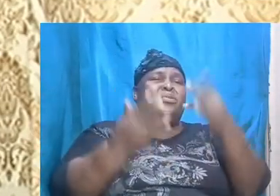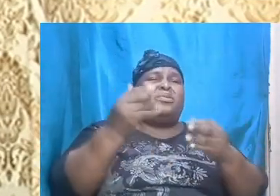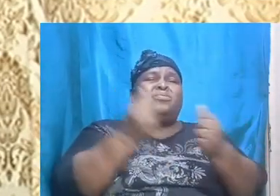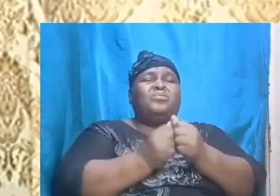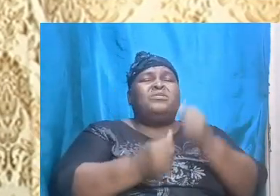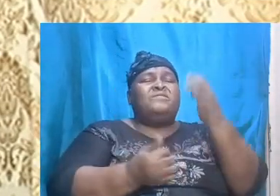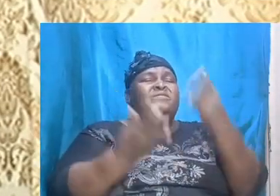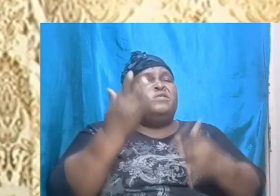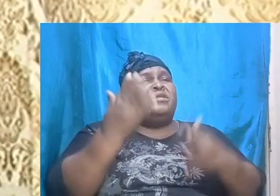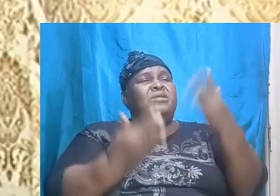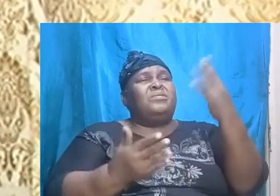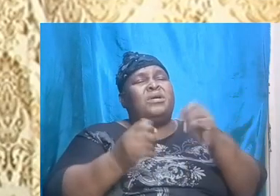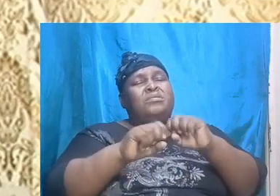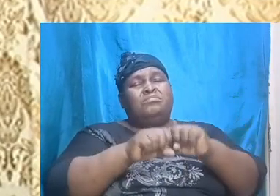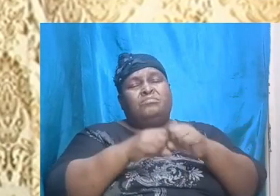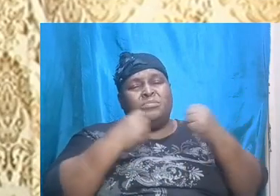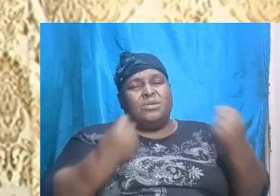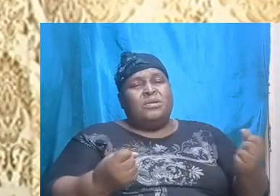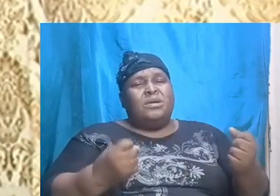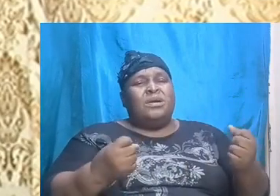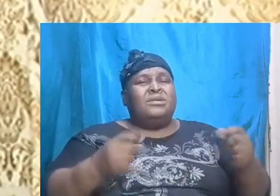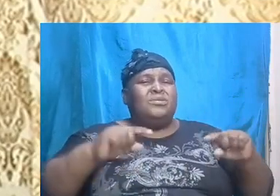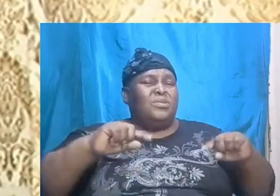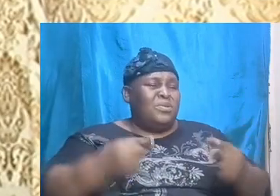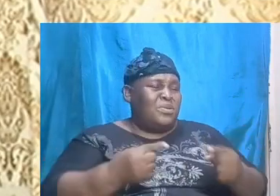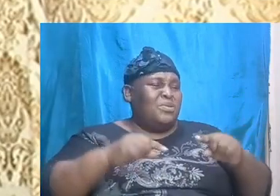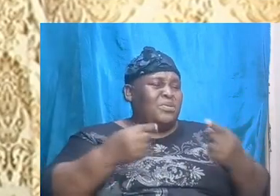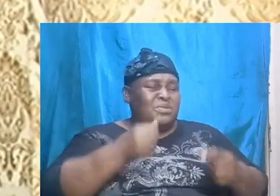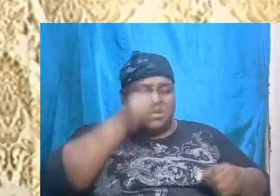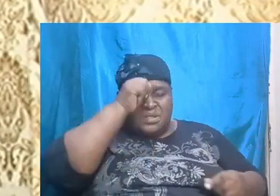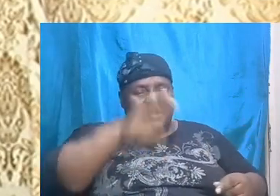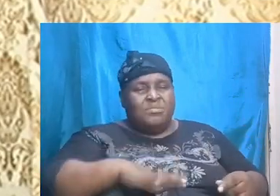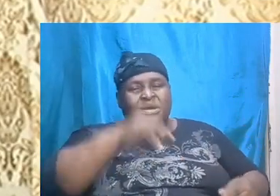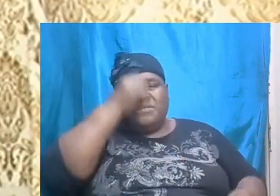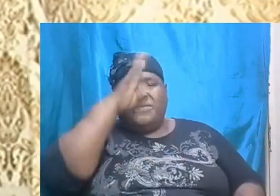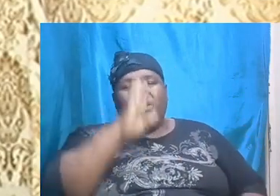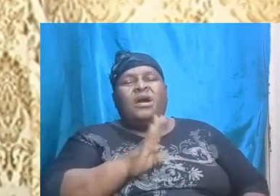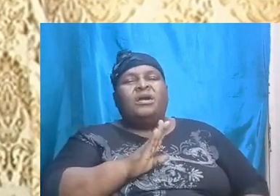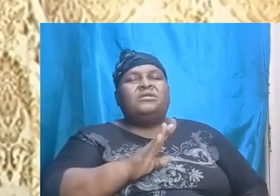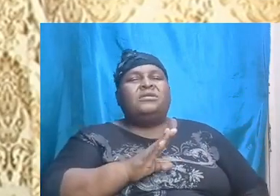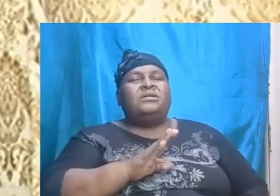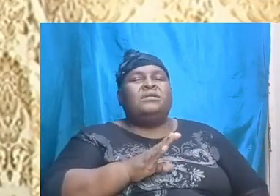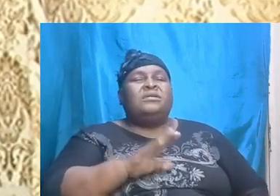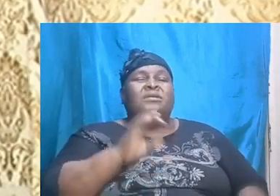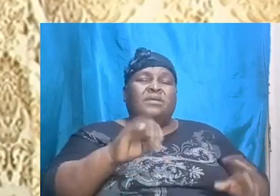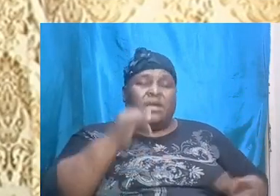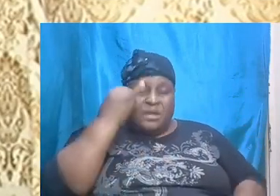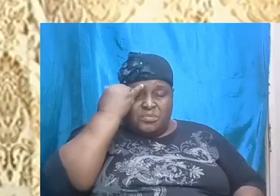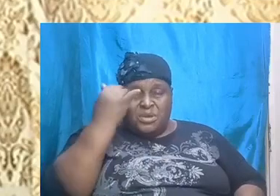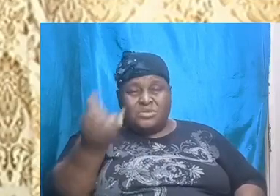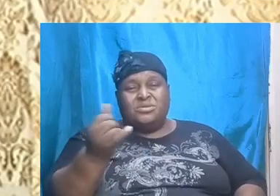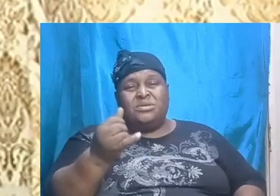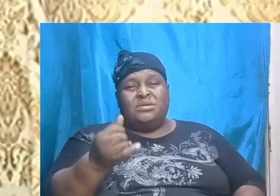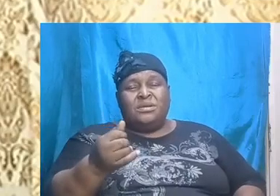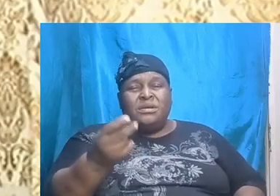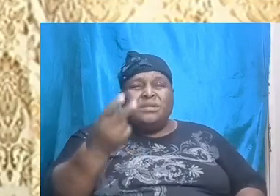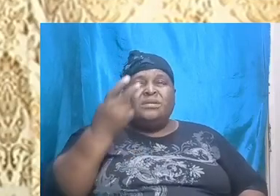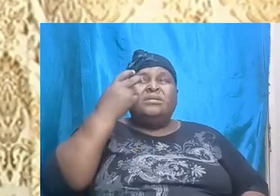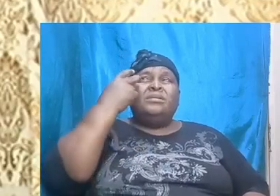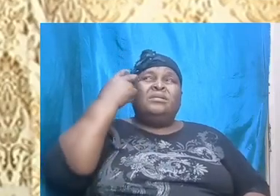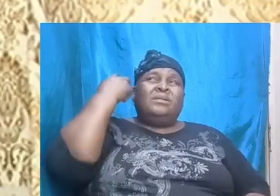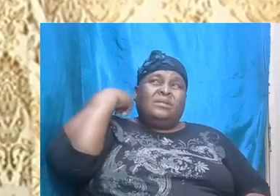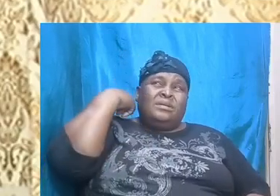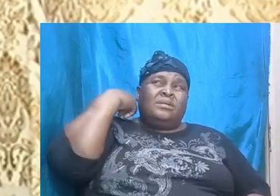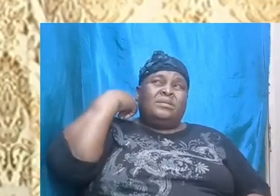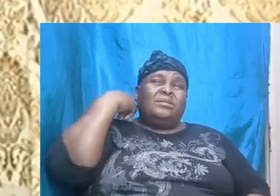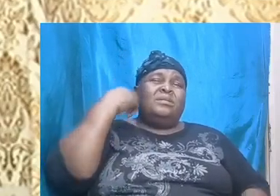fire. And it hurt Nehemiah's heart, because you can imagine you looking back at your